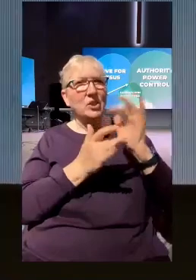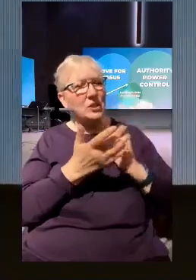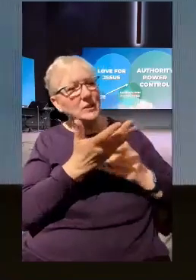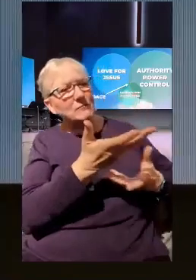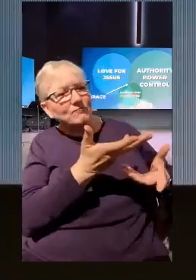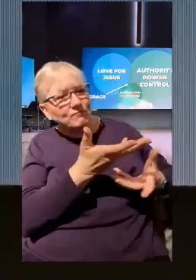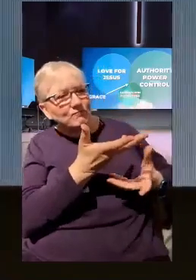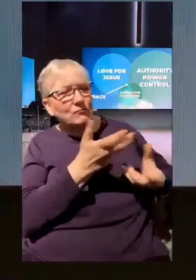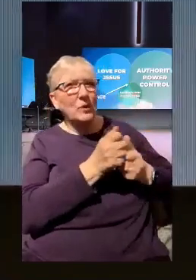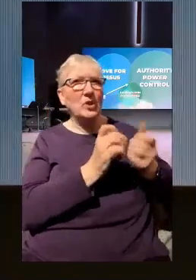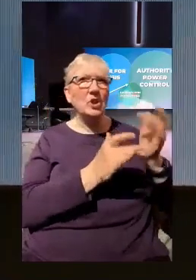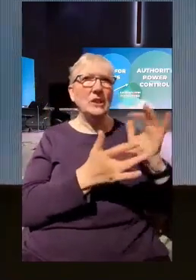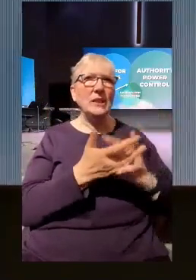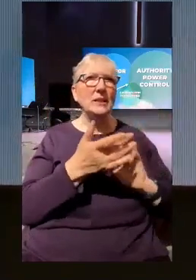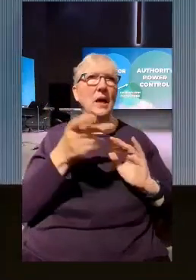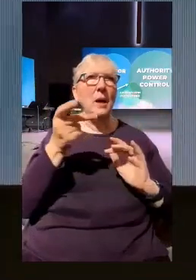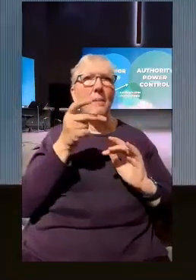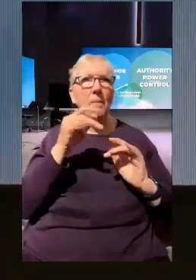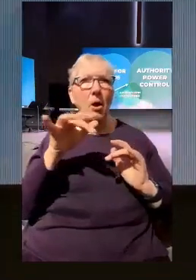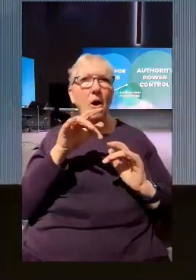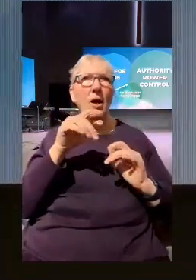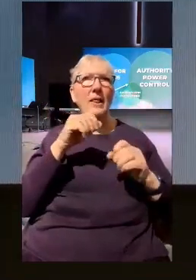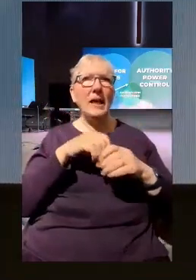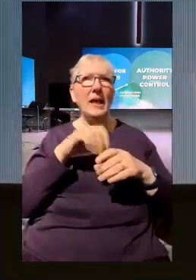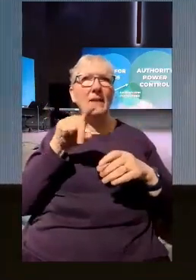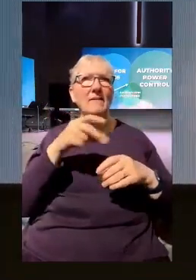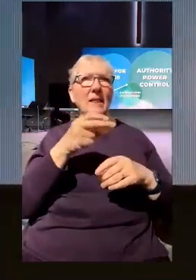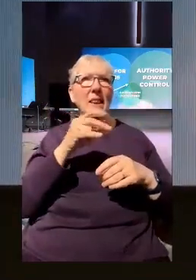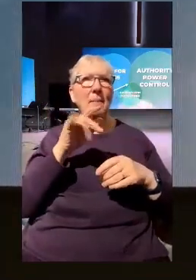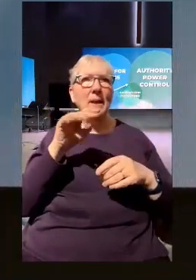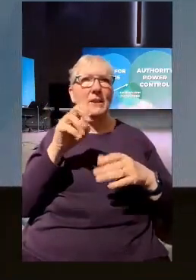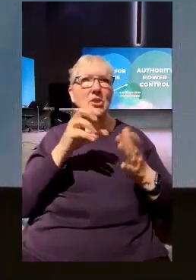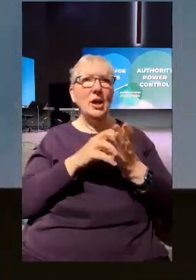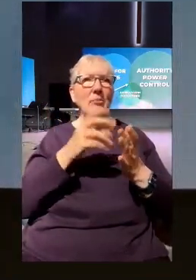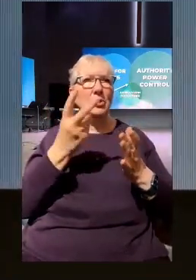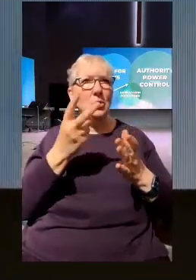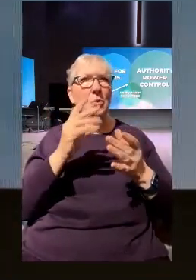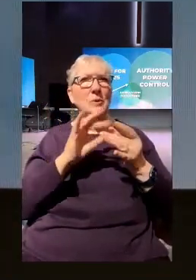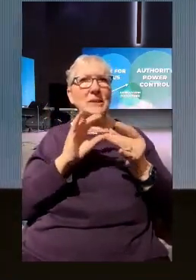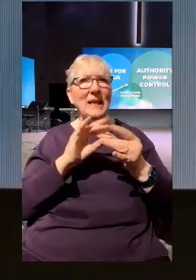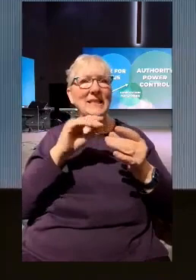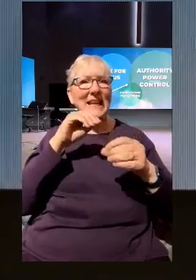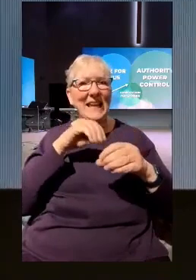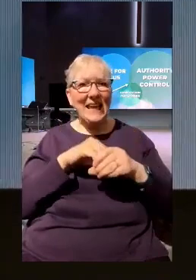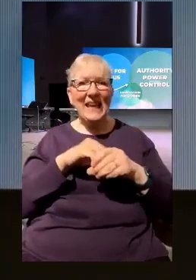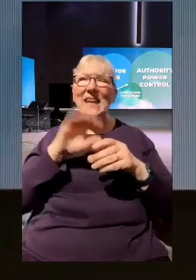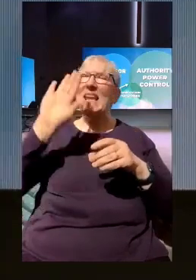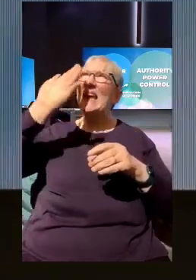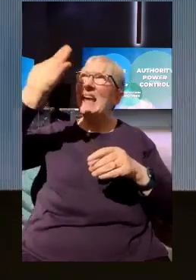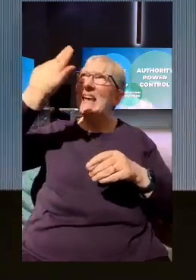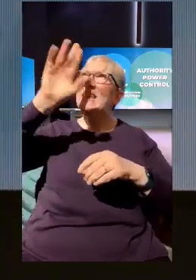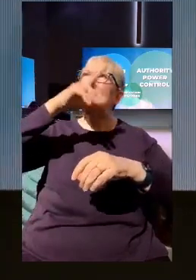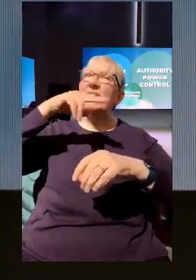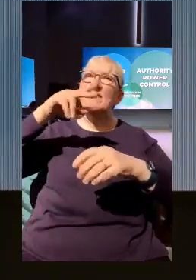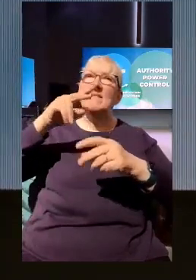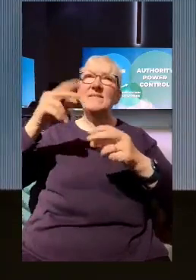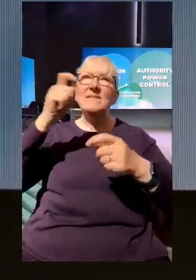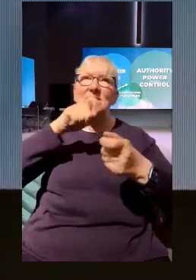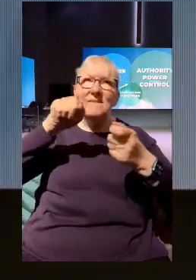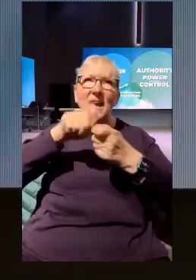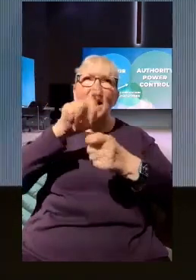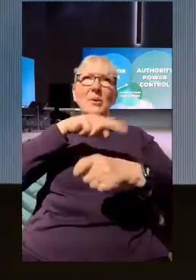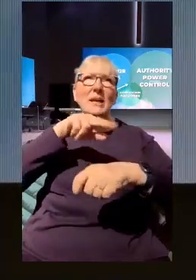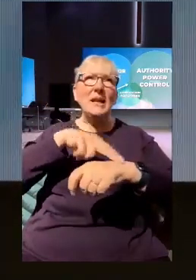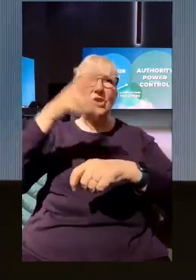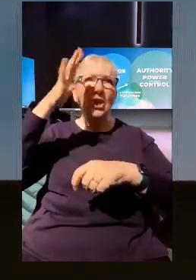Philippians 2 is in his very nature God, but who chose to take the form of a